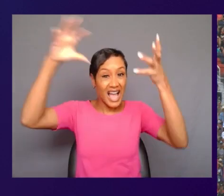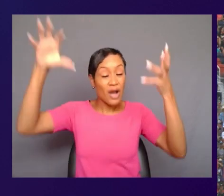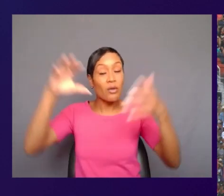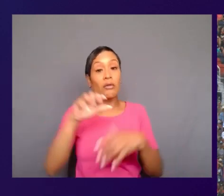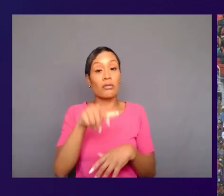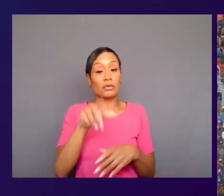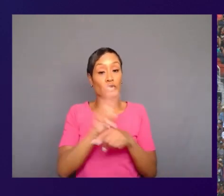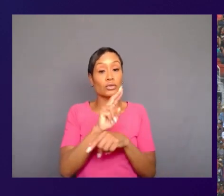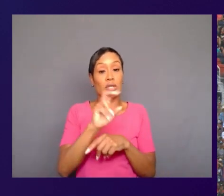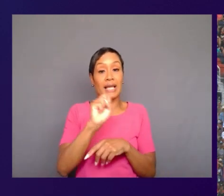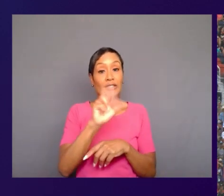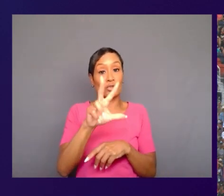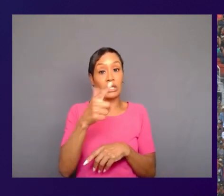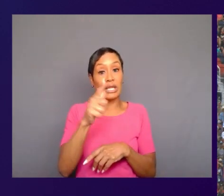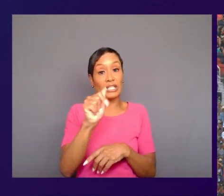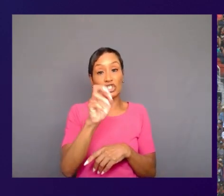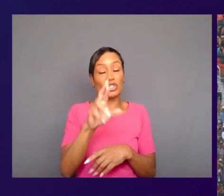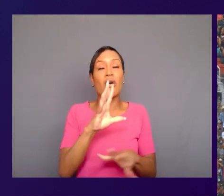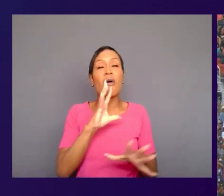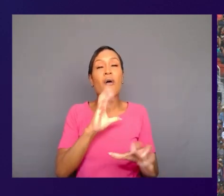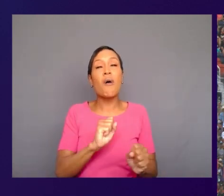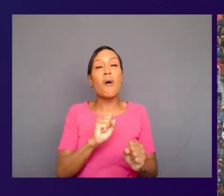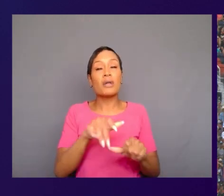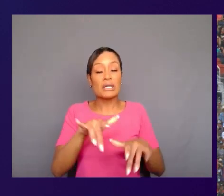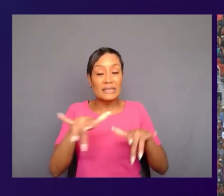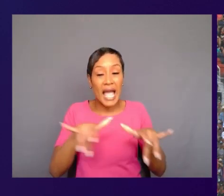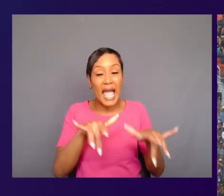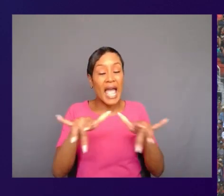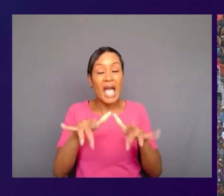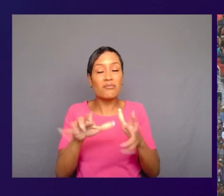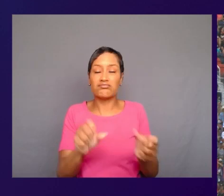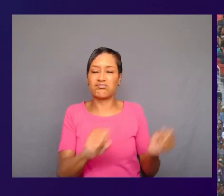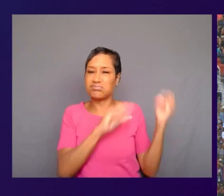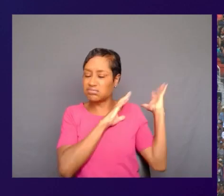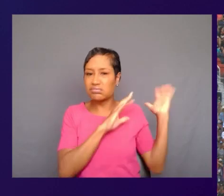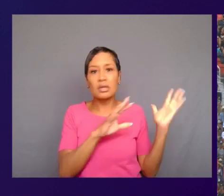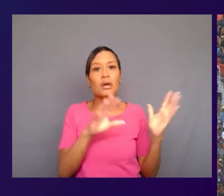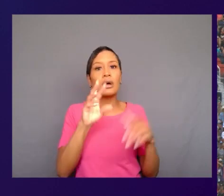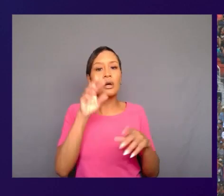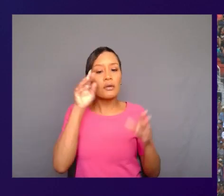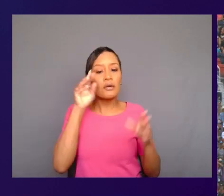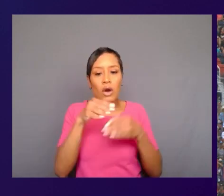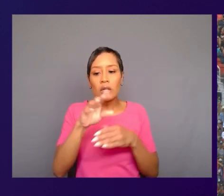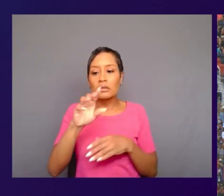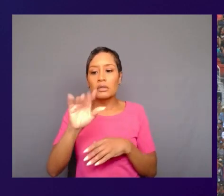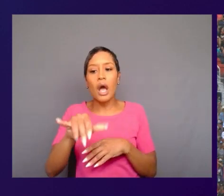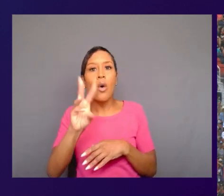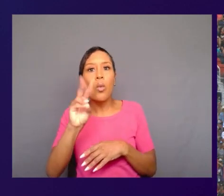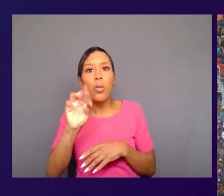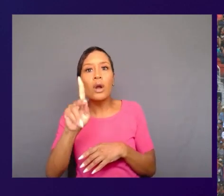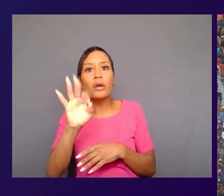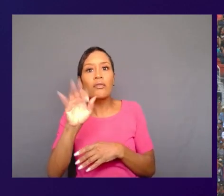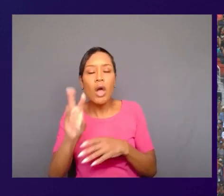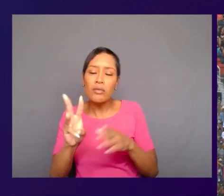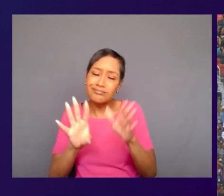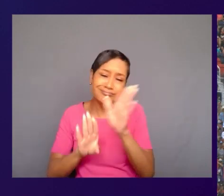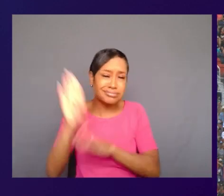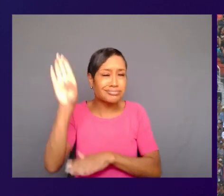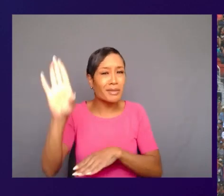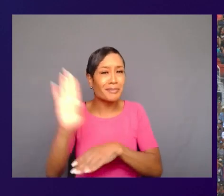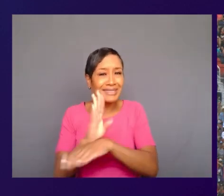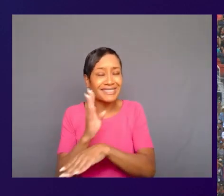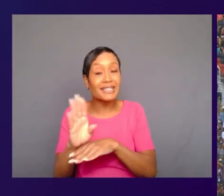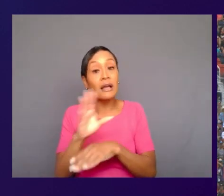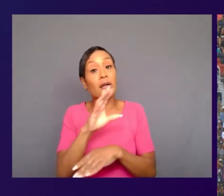they waved goodbye to all of the tape management and instead focused on developing workflows that turbocharge their businesses. And secondly, by using